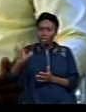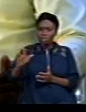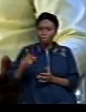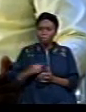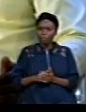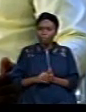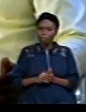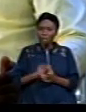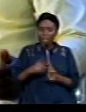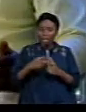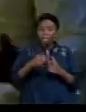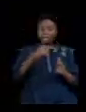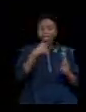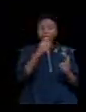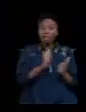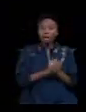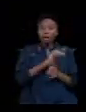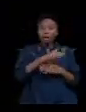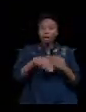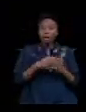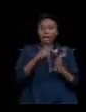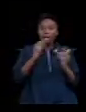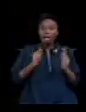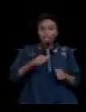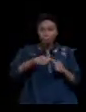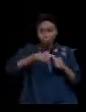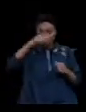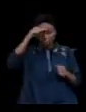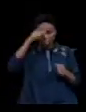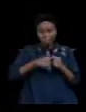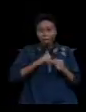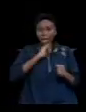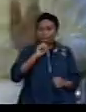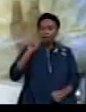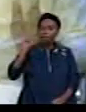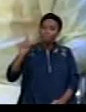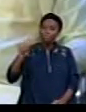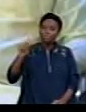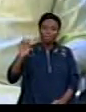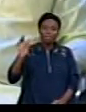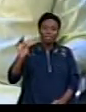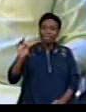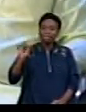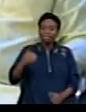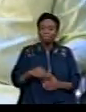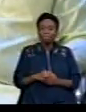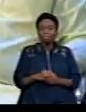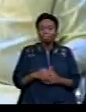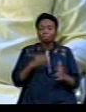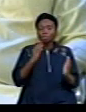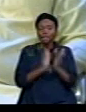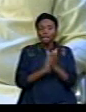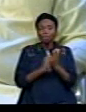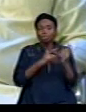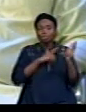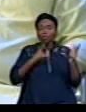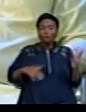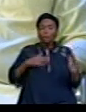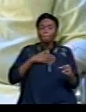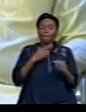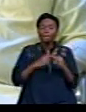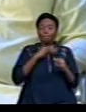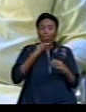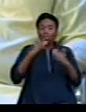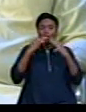Then he said, all he can remember is 2019. Praise the Lord. My name is